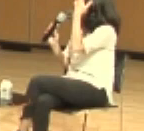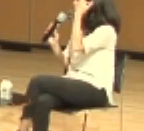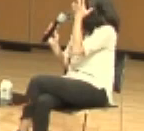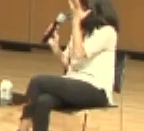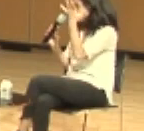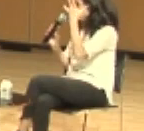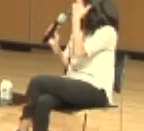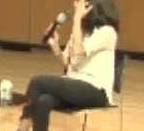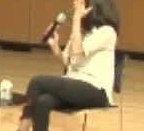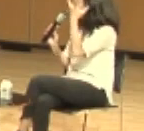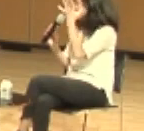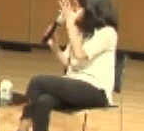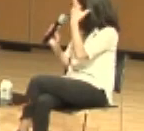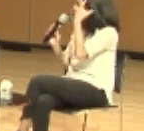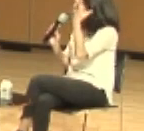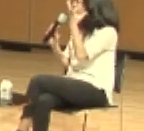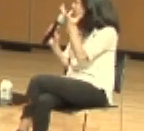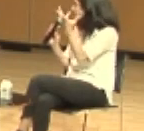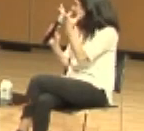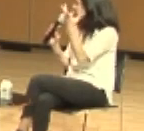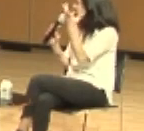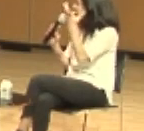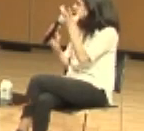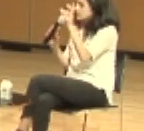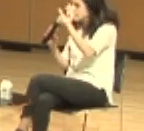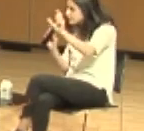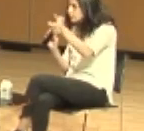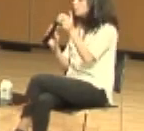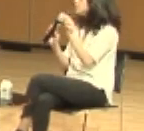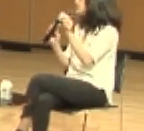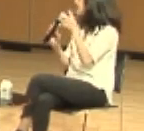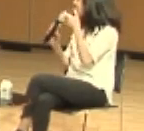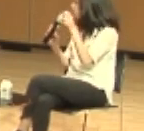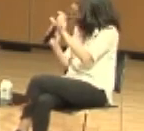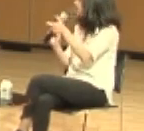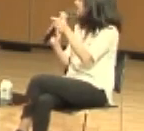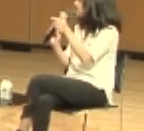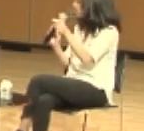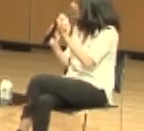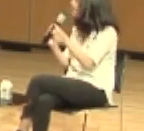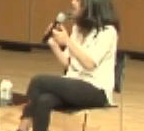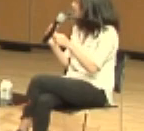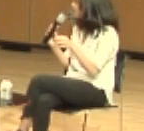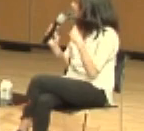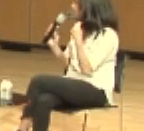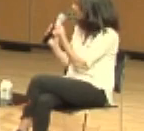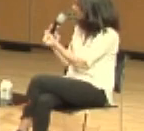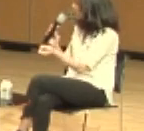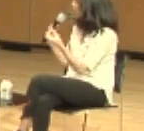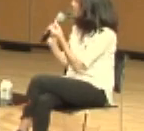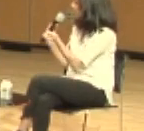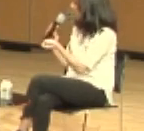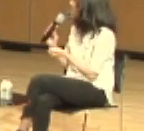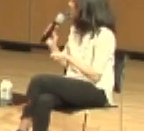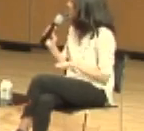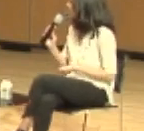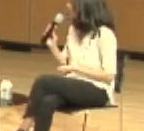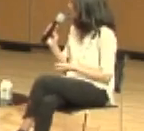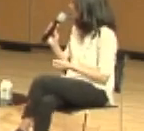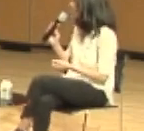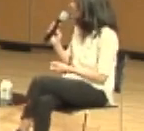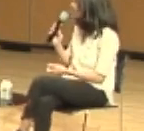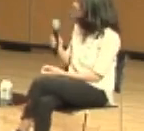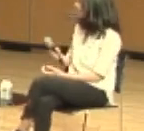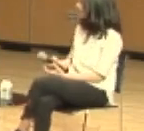overly religious or the dogmatic or something like that and he's so good at calibrating the timing of those of that comic